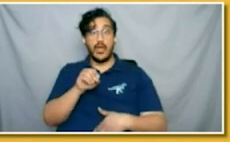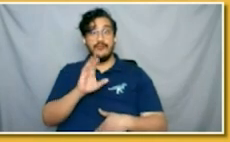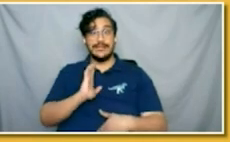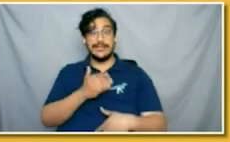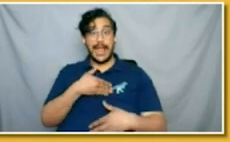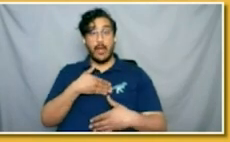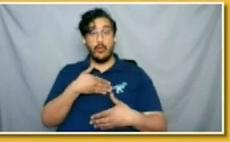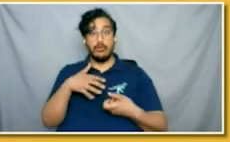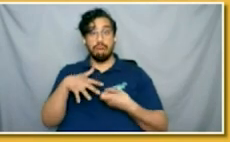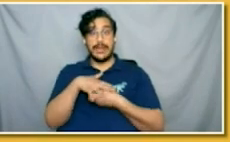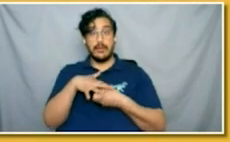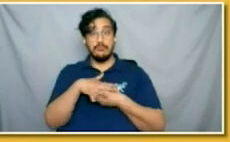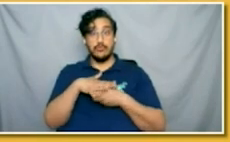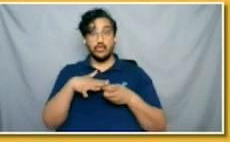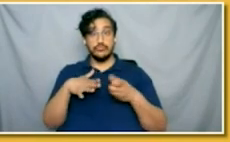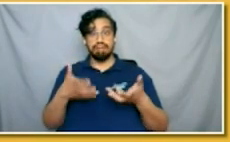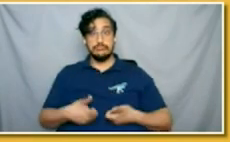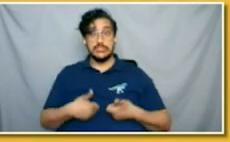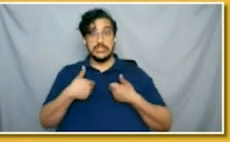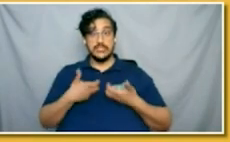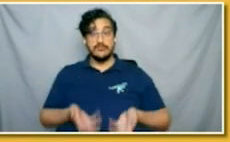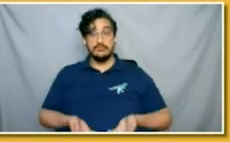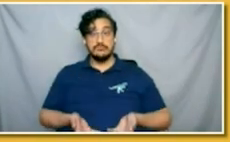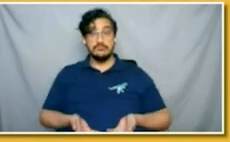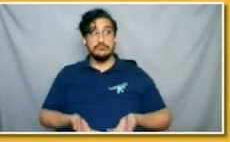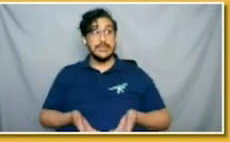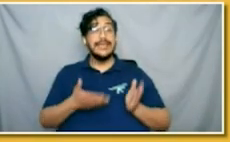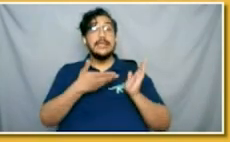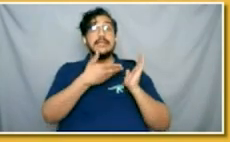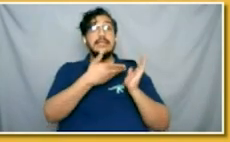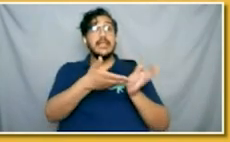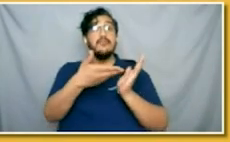delivery everywhere for one price, 6 days a week,